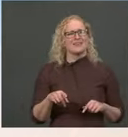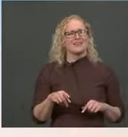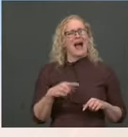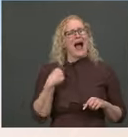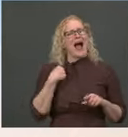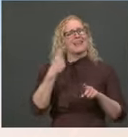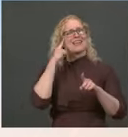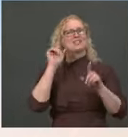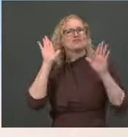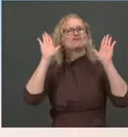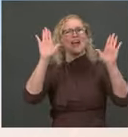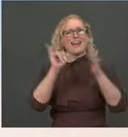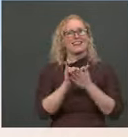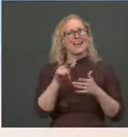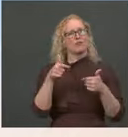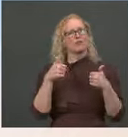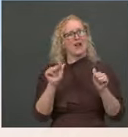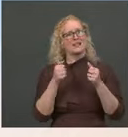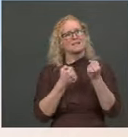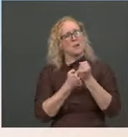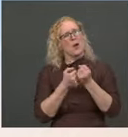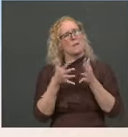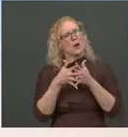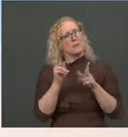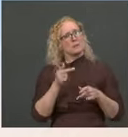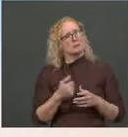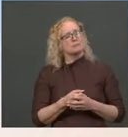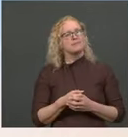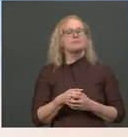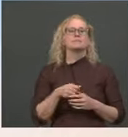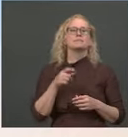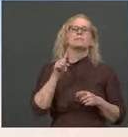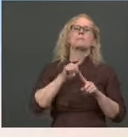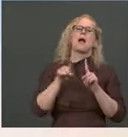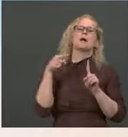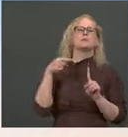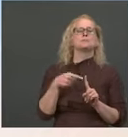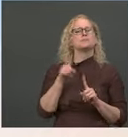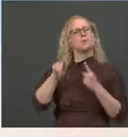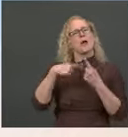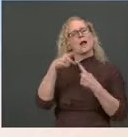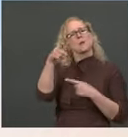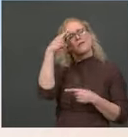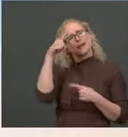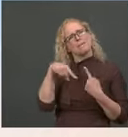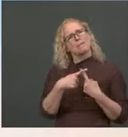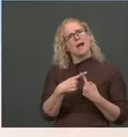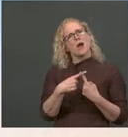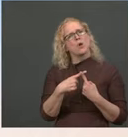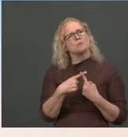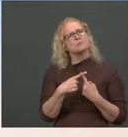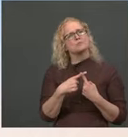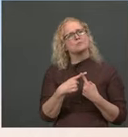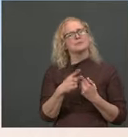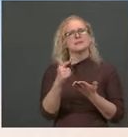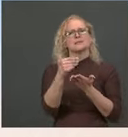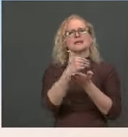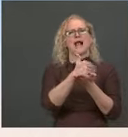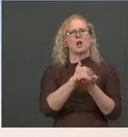public. But when you guys think about selling it, we saw that with the child tax credit. We did a poll, and